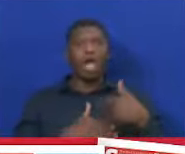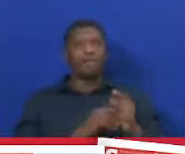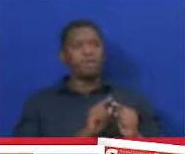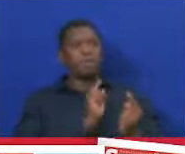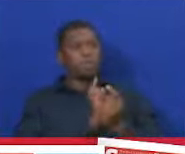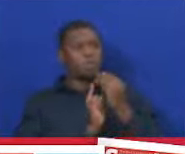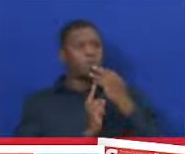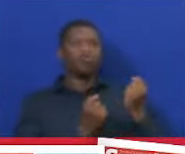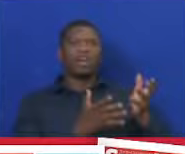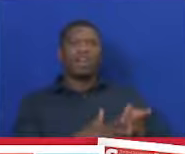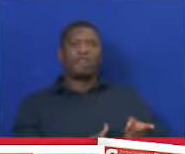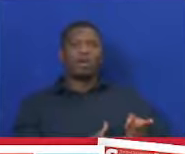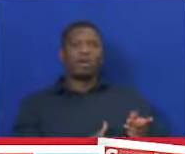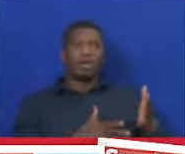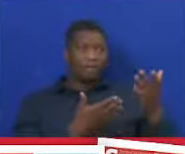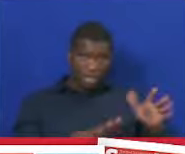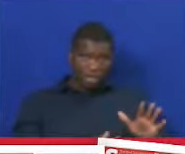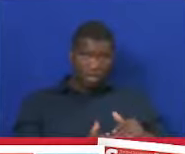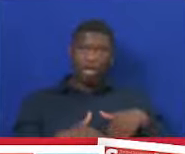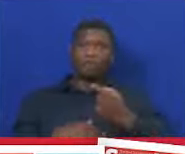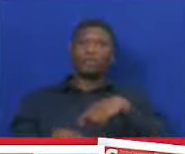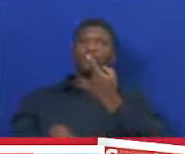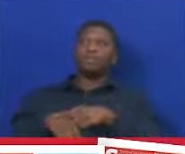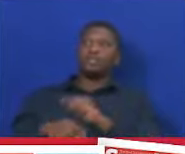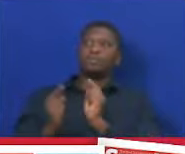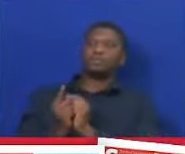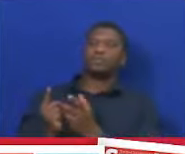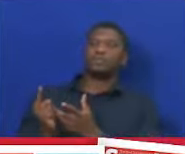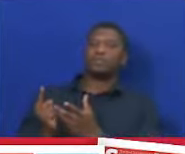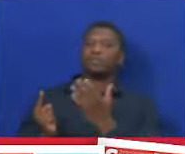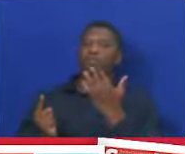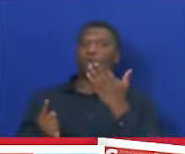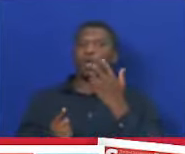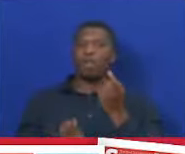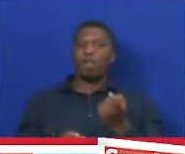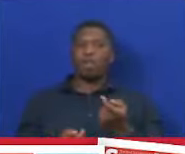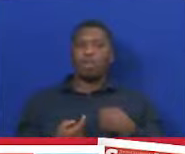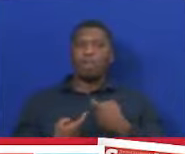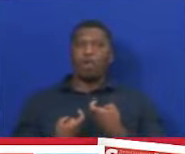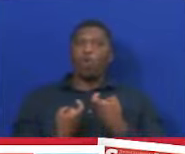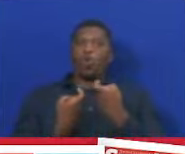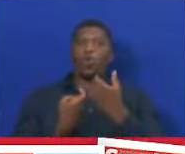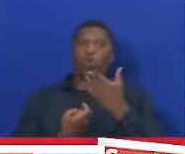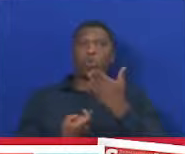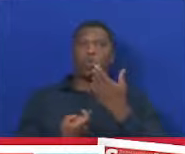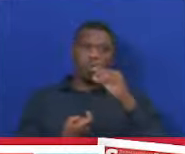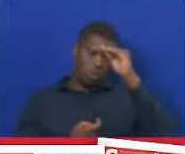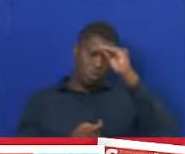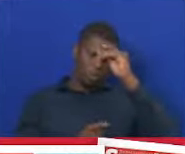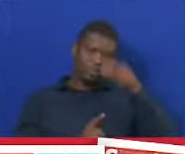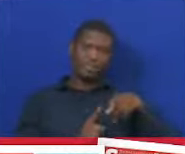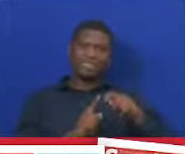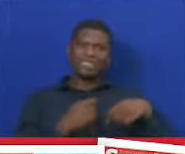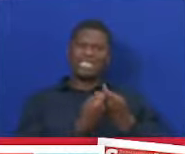as I was called by the combat member who led me